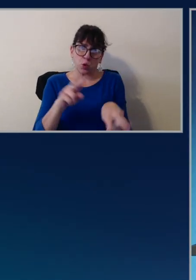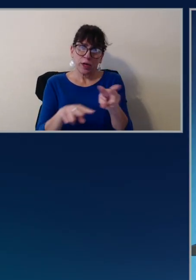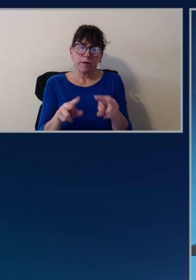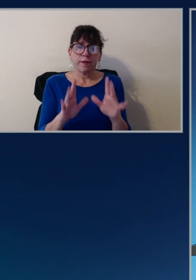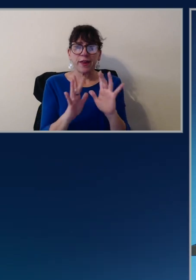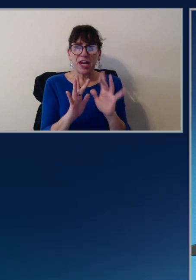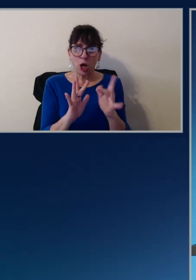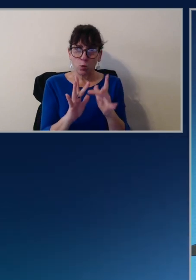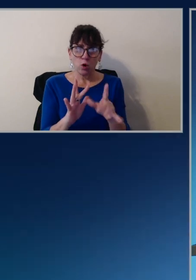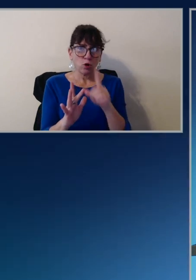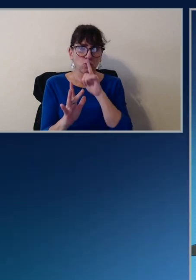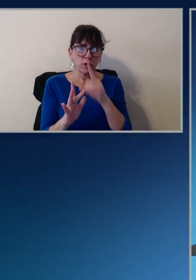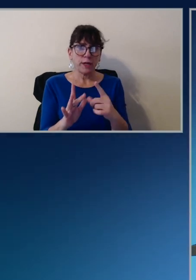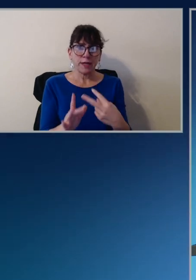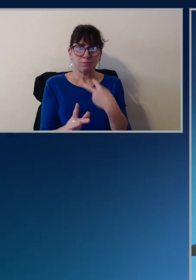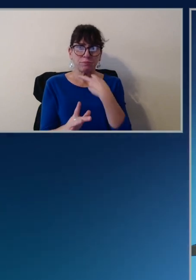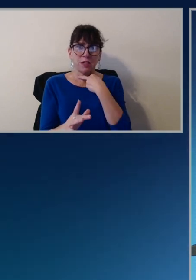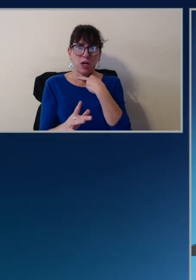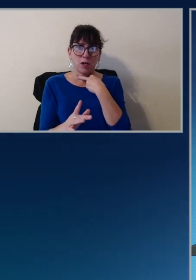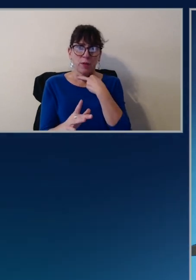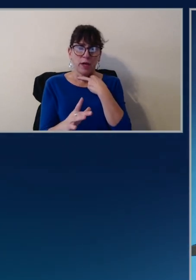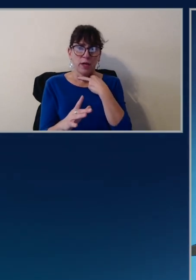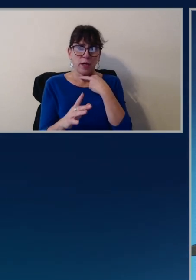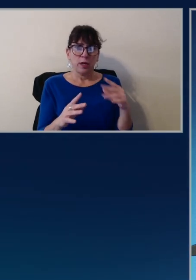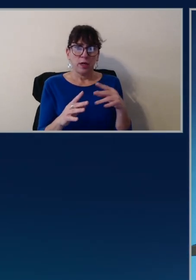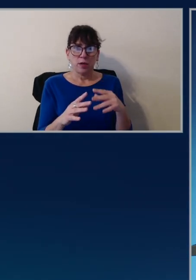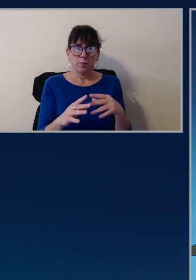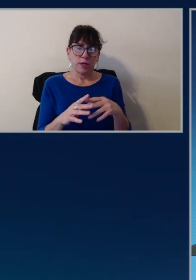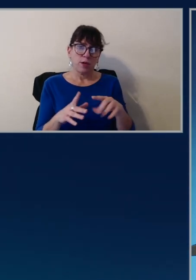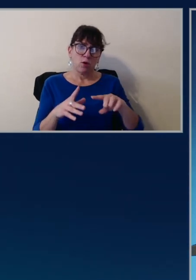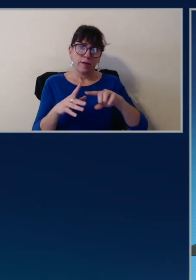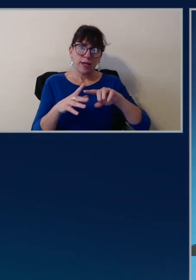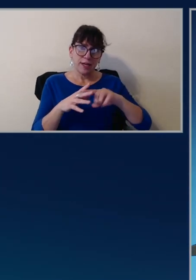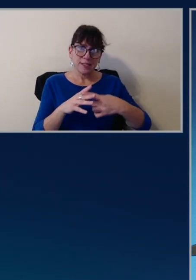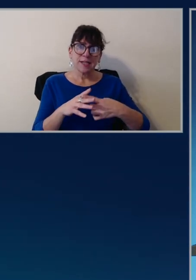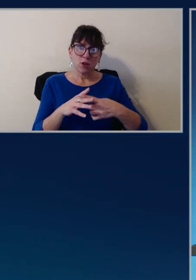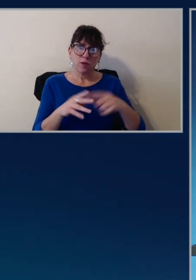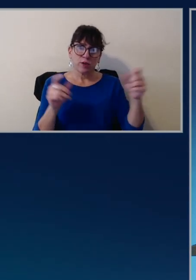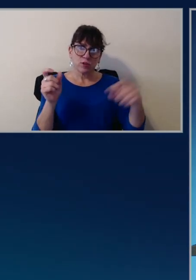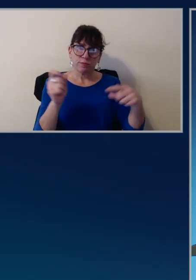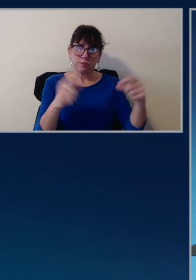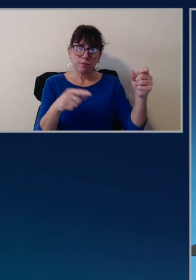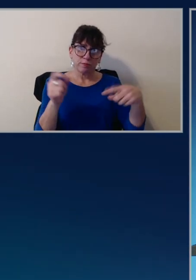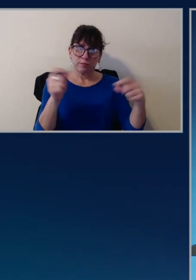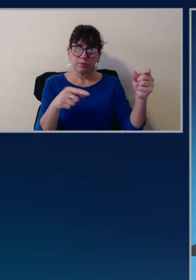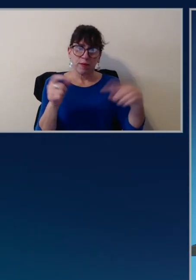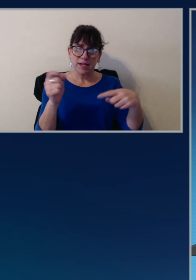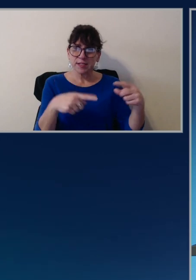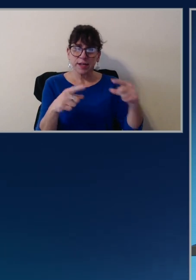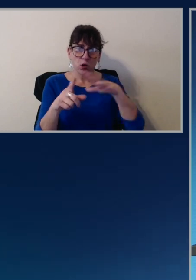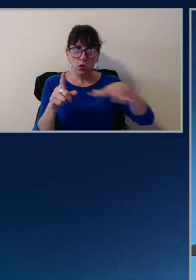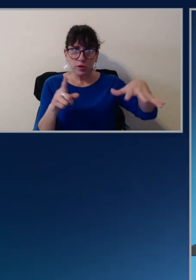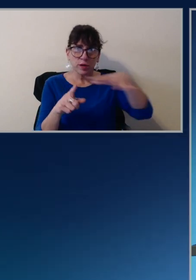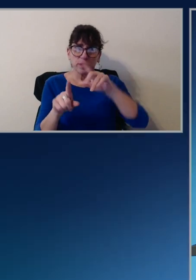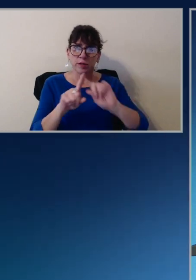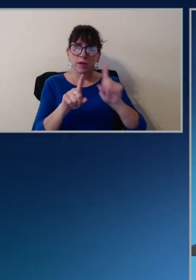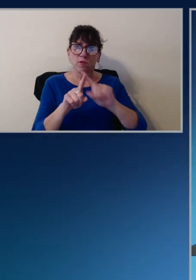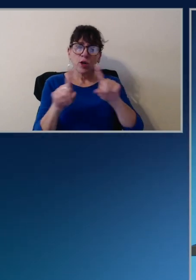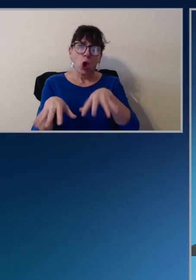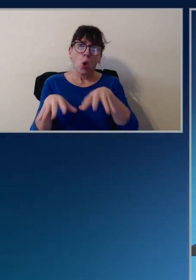gets really bottlenecked by all of the accelerators that are passing the gradients to each other across the different hosts in the overall